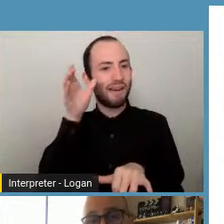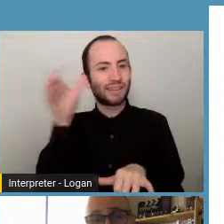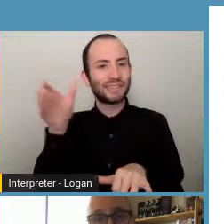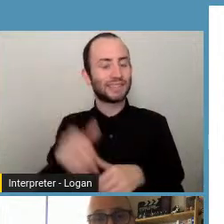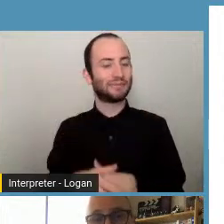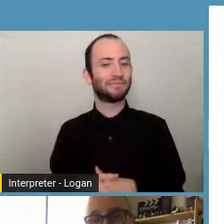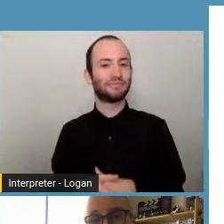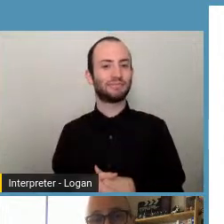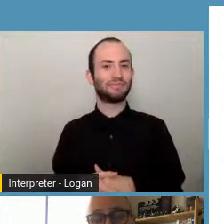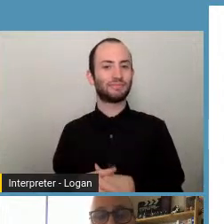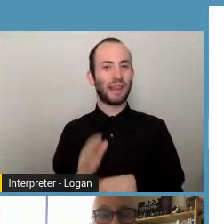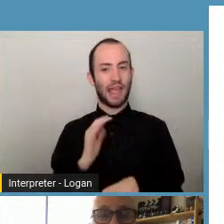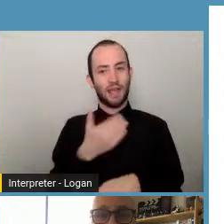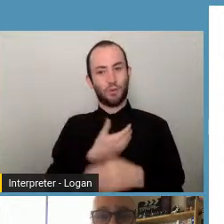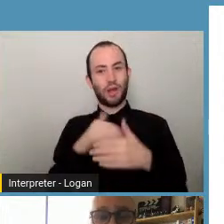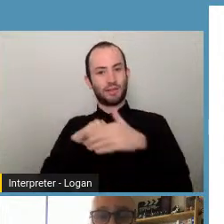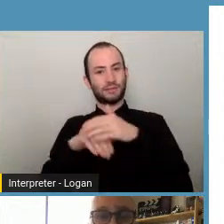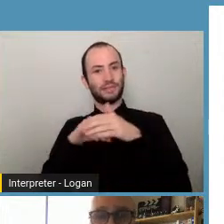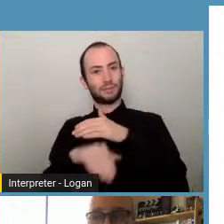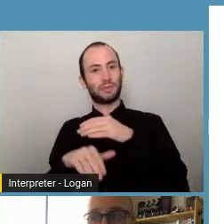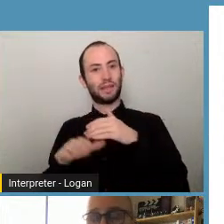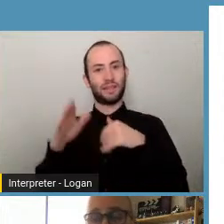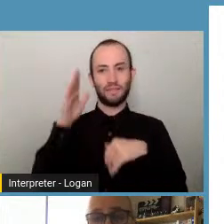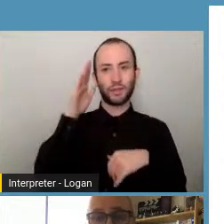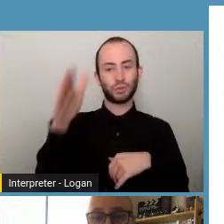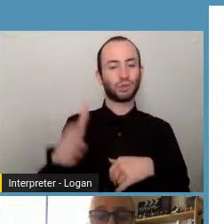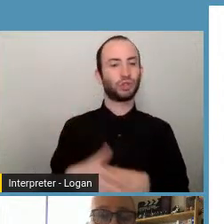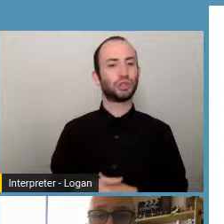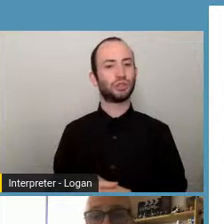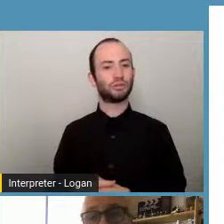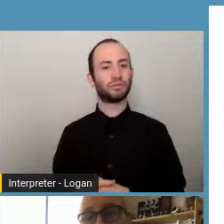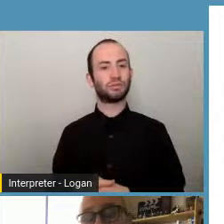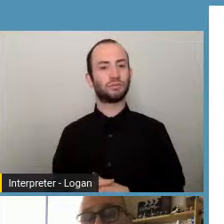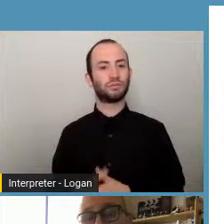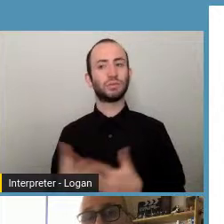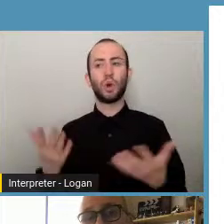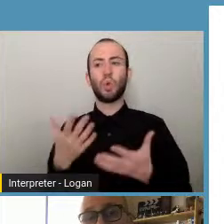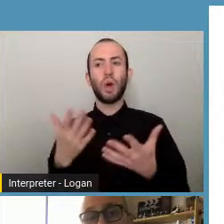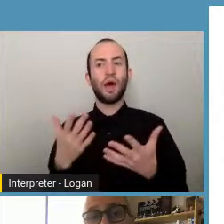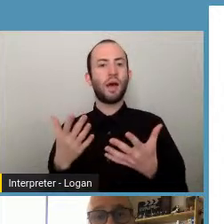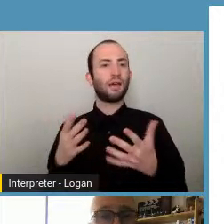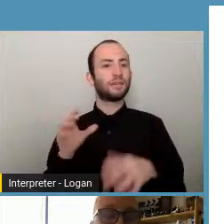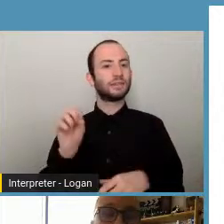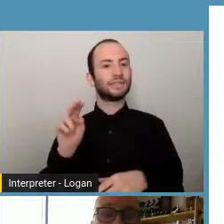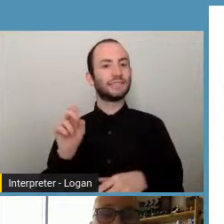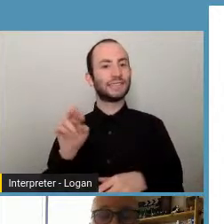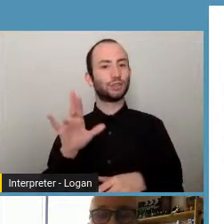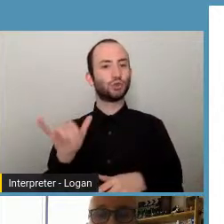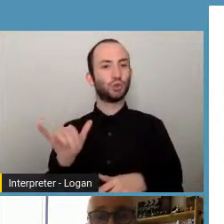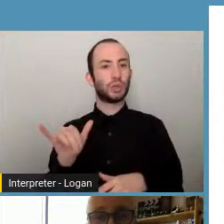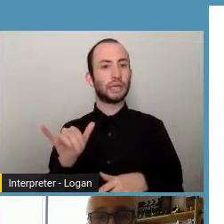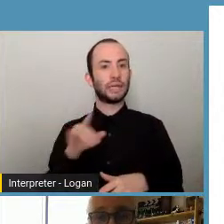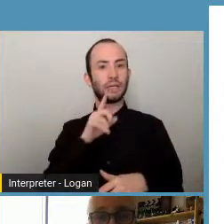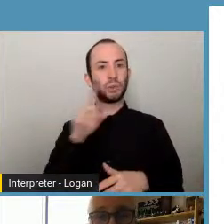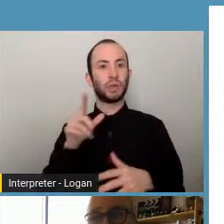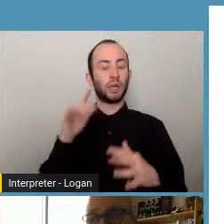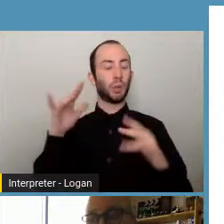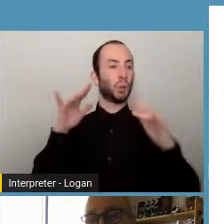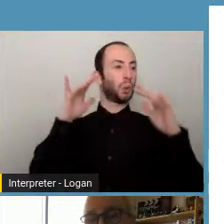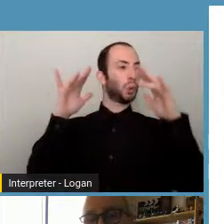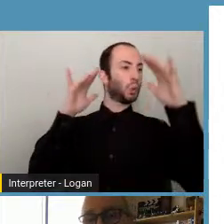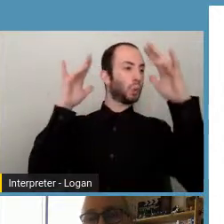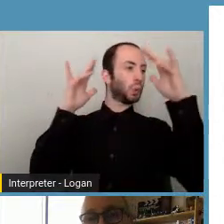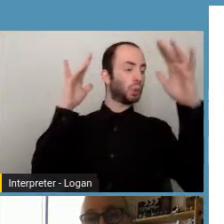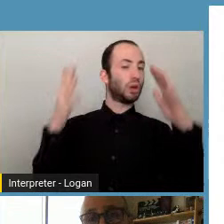for everything we're doing in the future. What are the more sensory stimulating locations in the museum? Where are there quiet